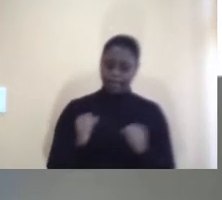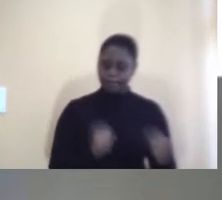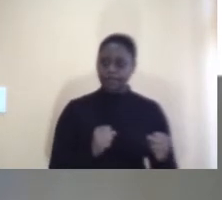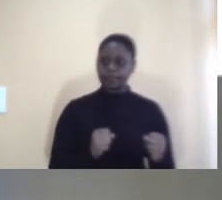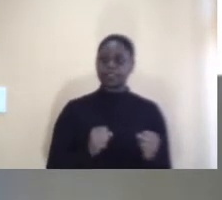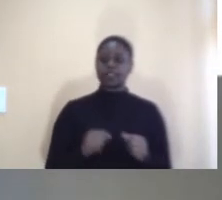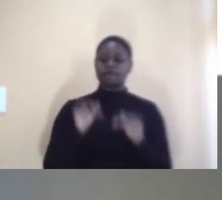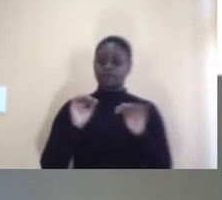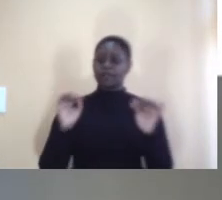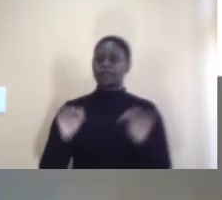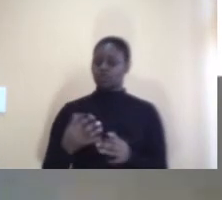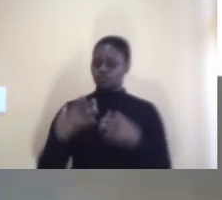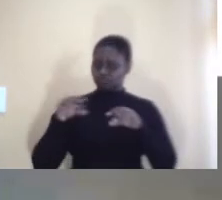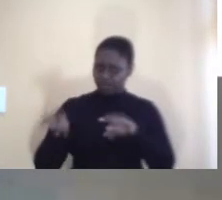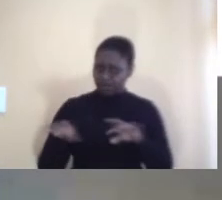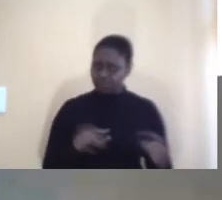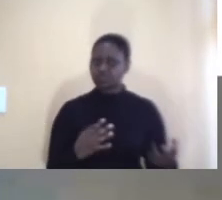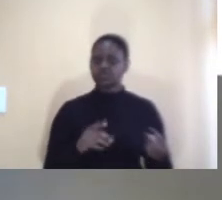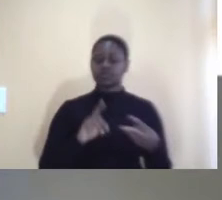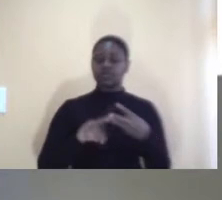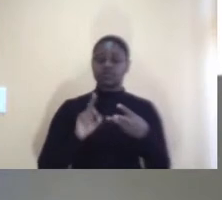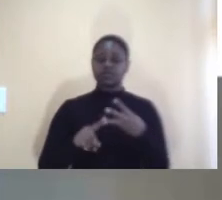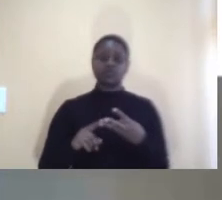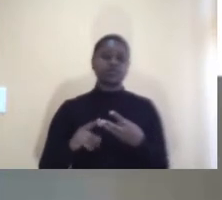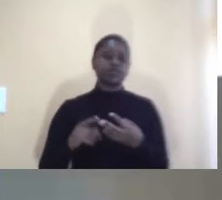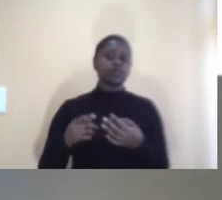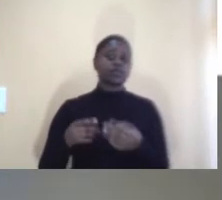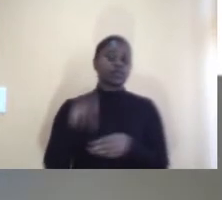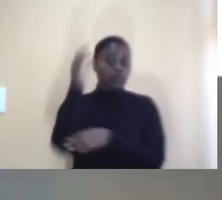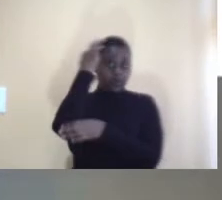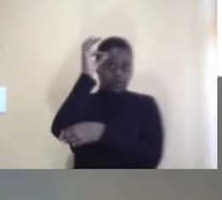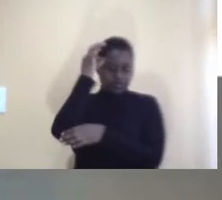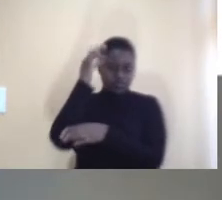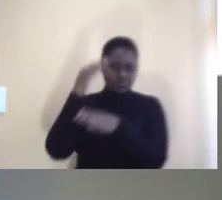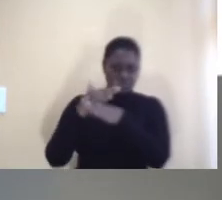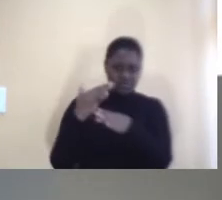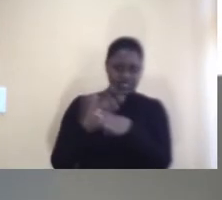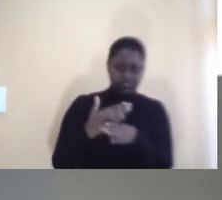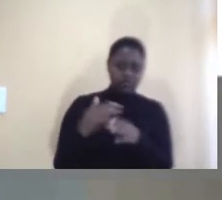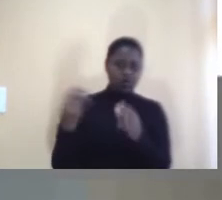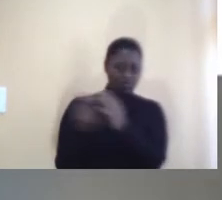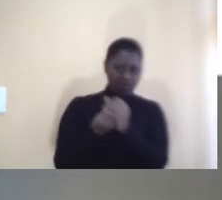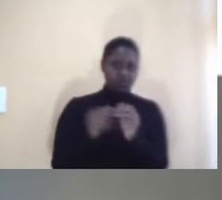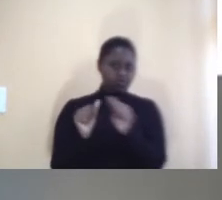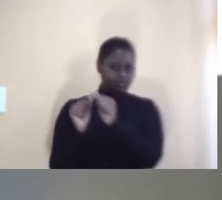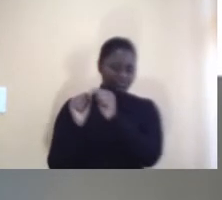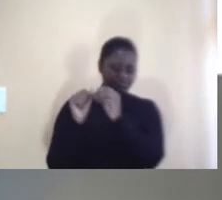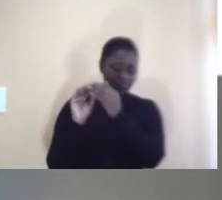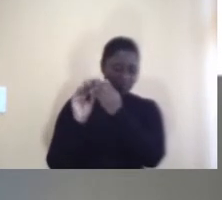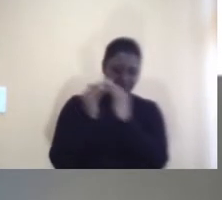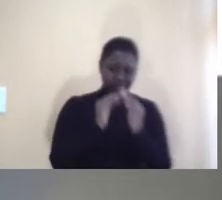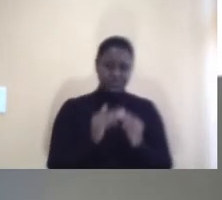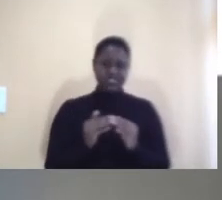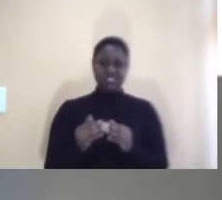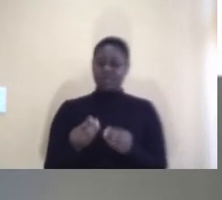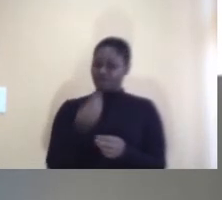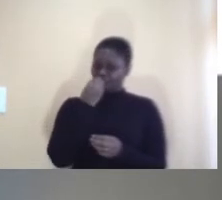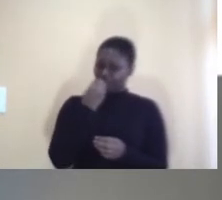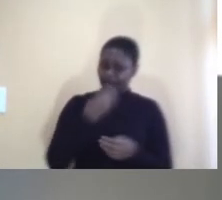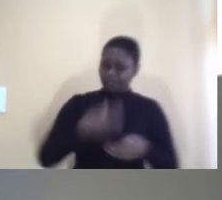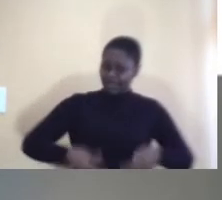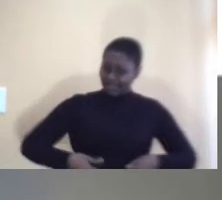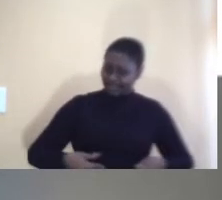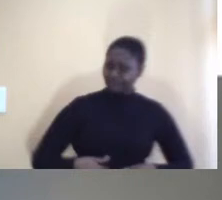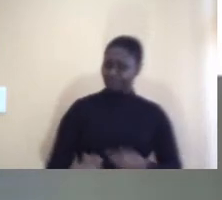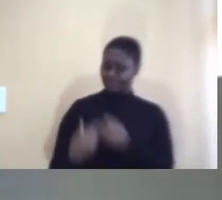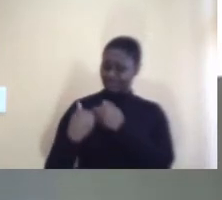household-level interventions. While there is undoubtedly a need for government to work in rural communities to alleviate hunger and food insecurity, much